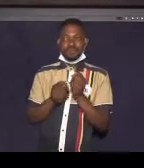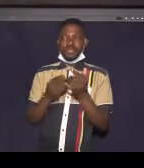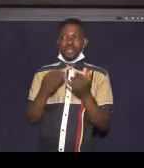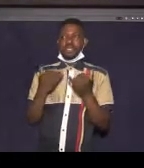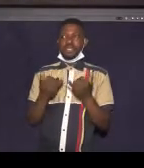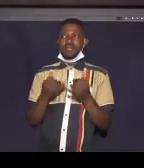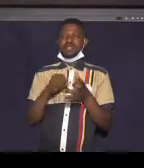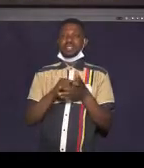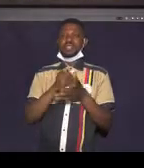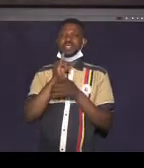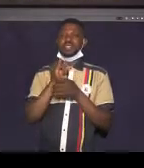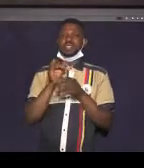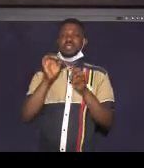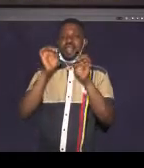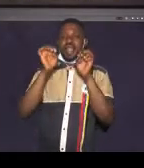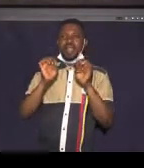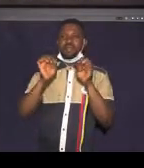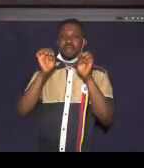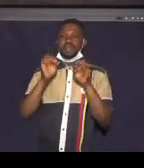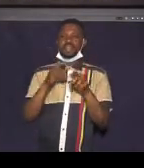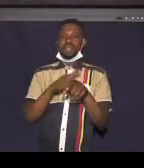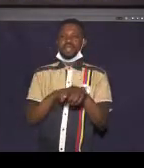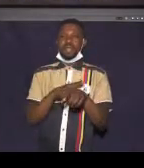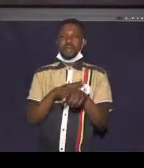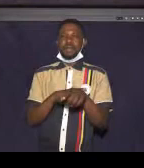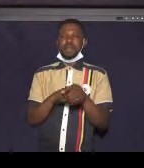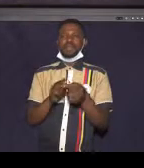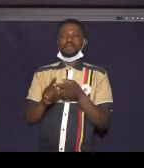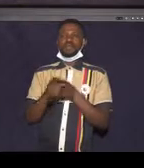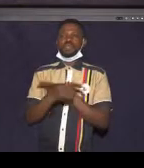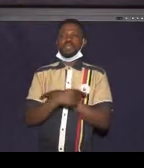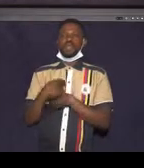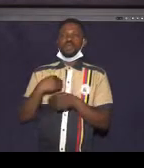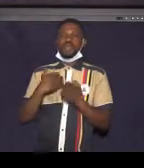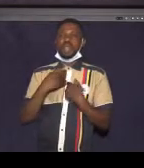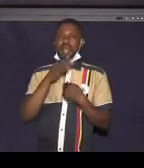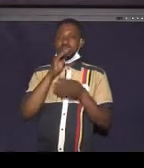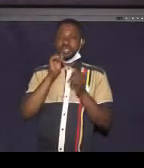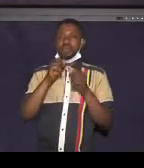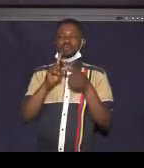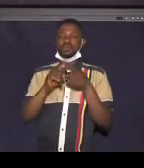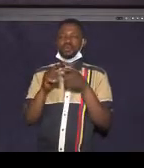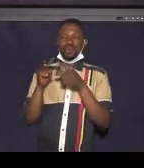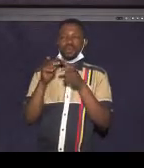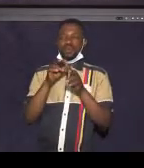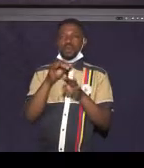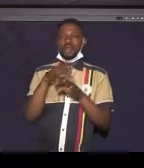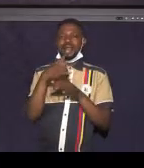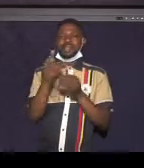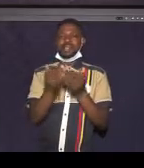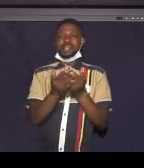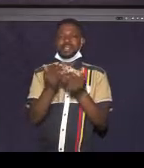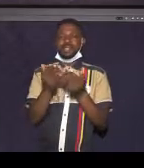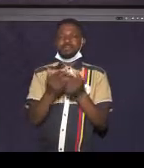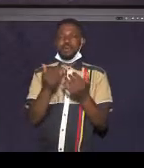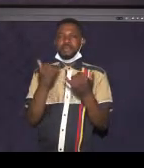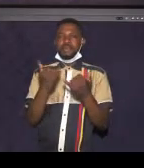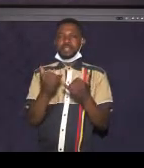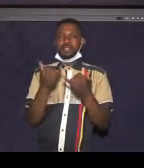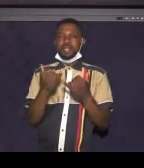Now, it's evaluation time. Today, we've been able to look at the simple present